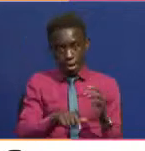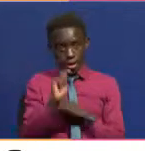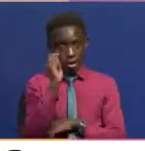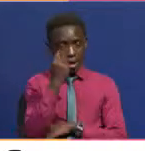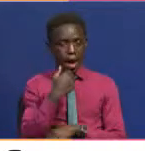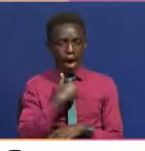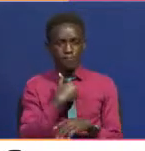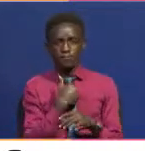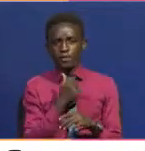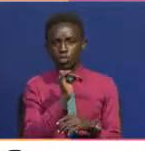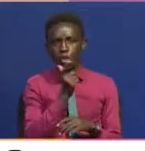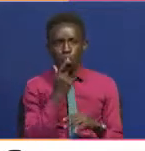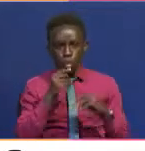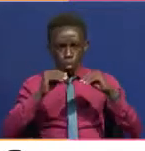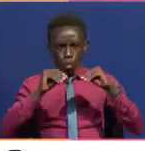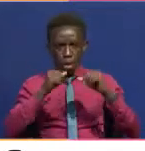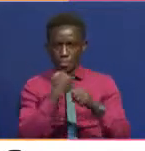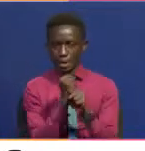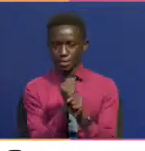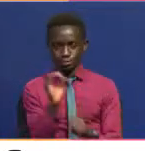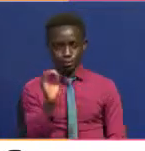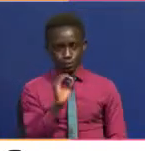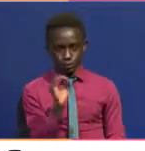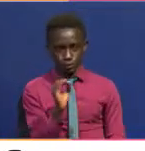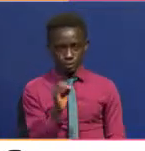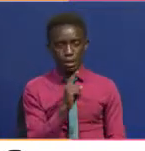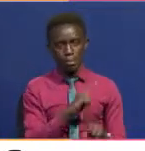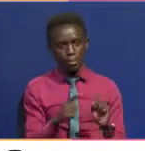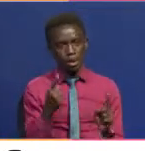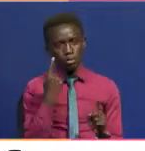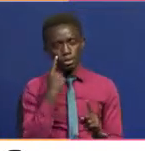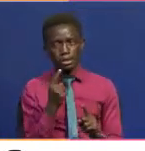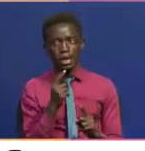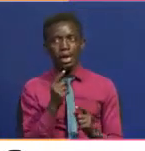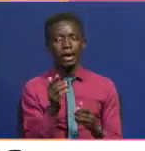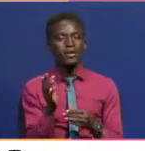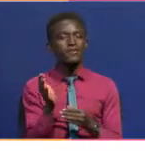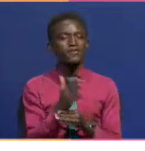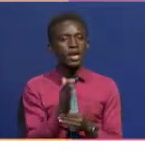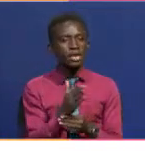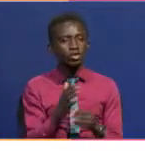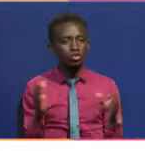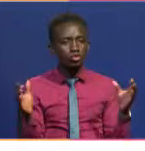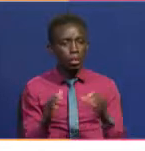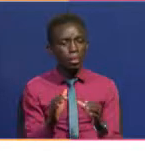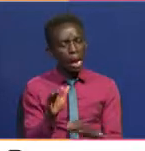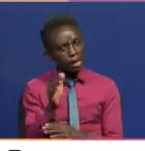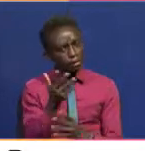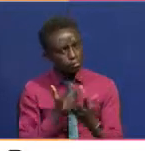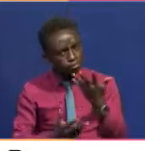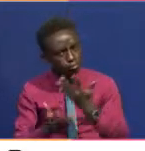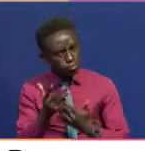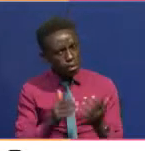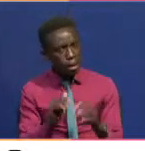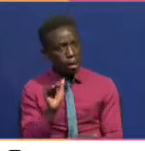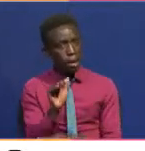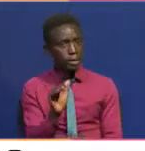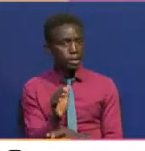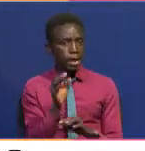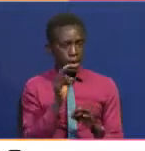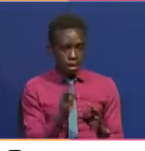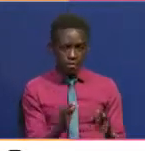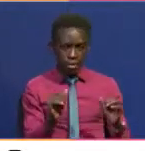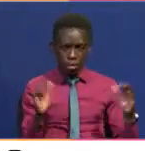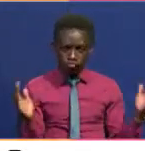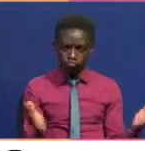well. But we have been engaging net makers, fishermen, to see if we can encourage, especially women groups,